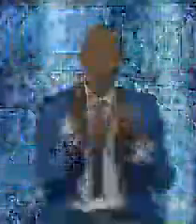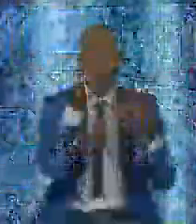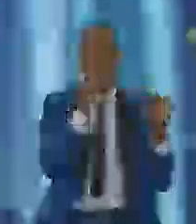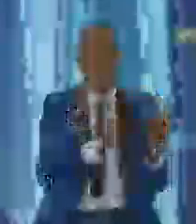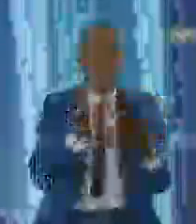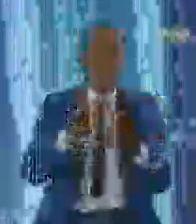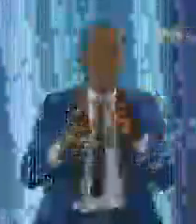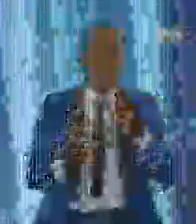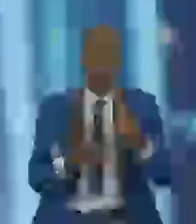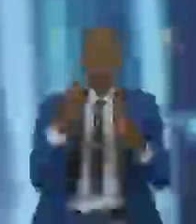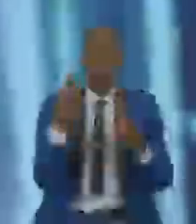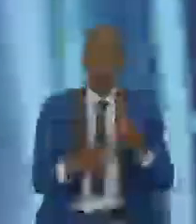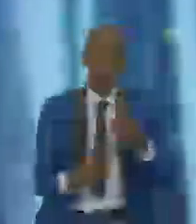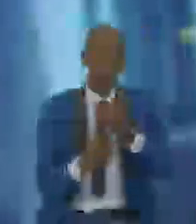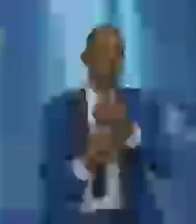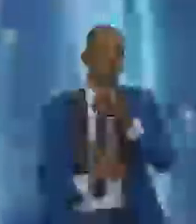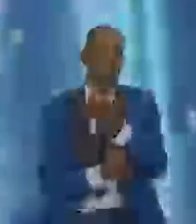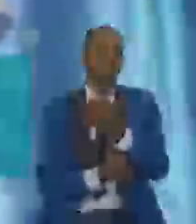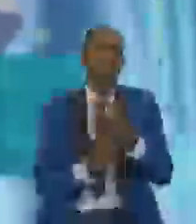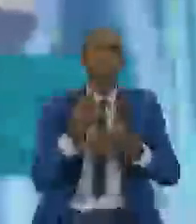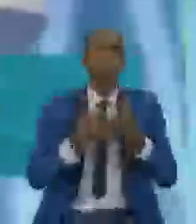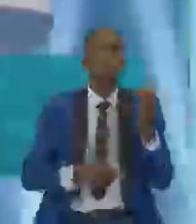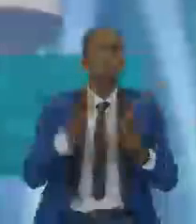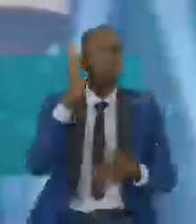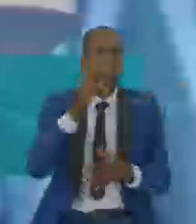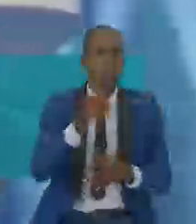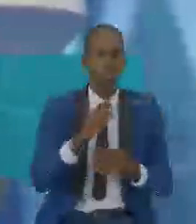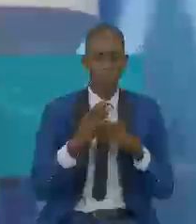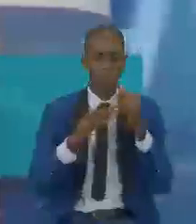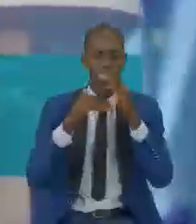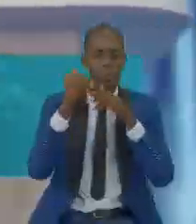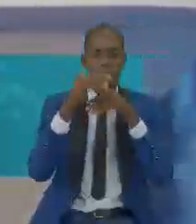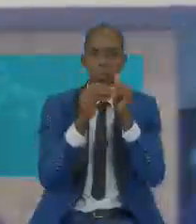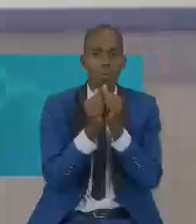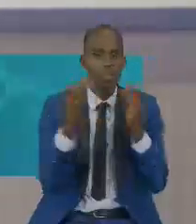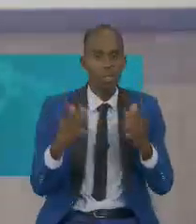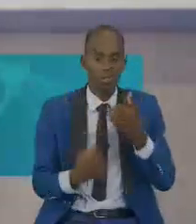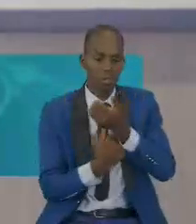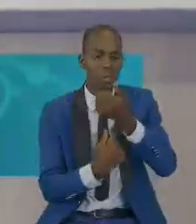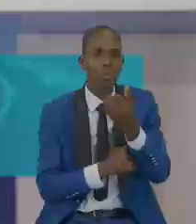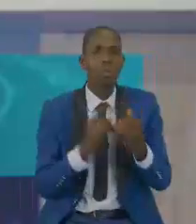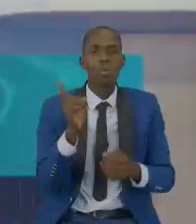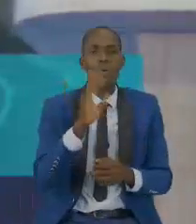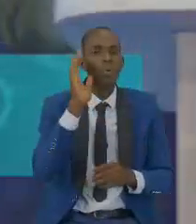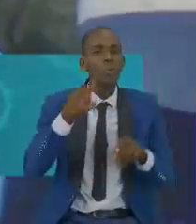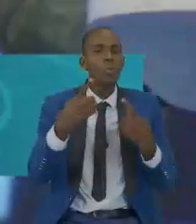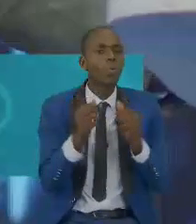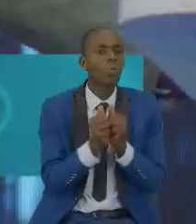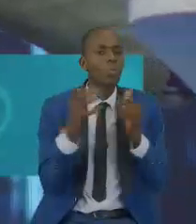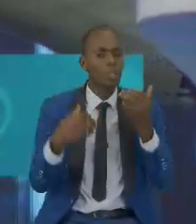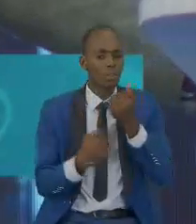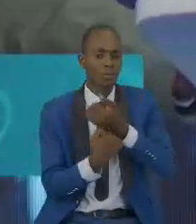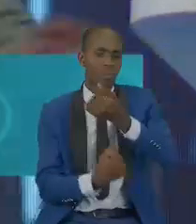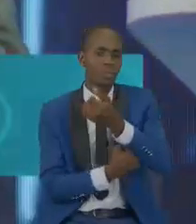the foundation. What could you build without foundation? Where could you go without foundation? What could you